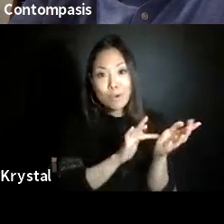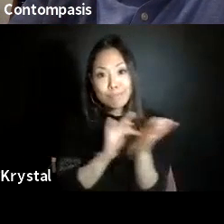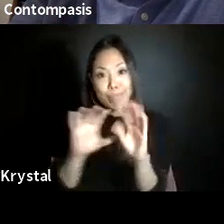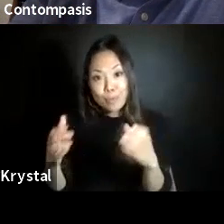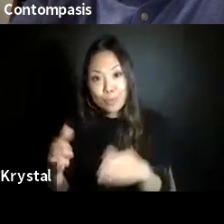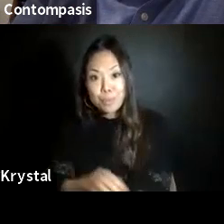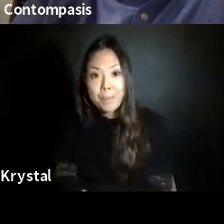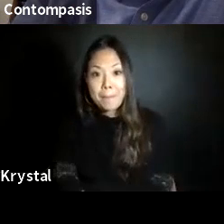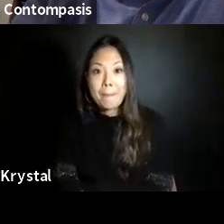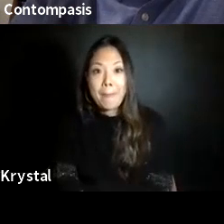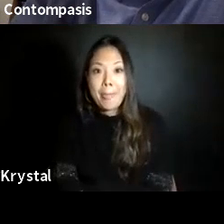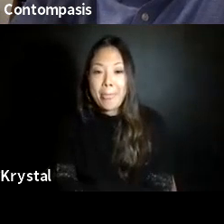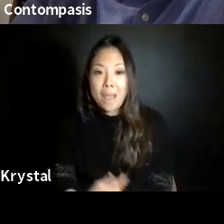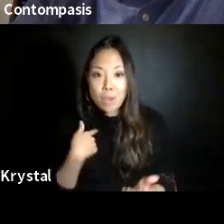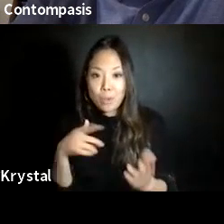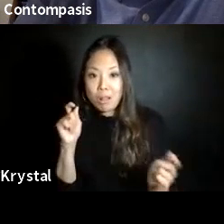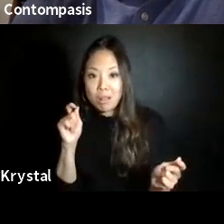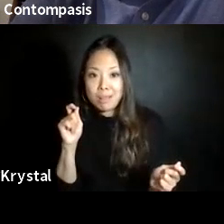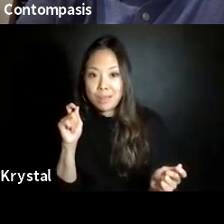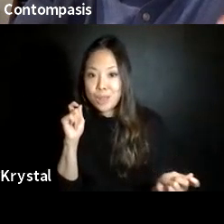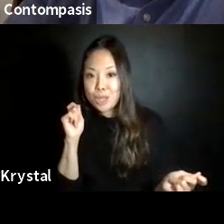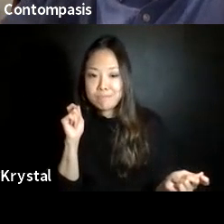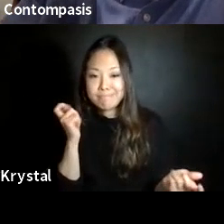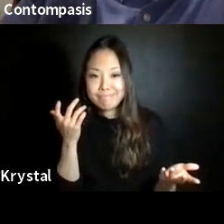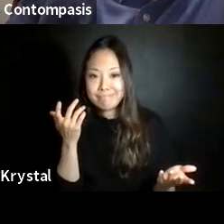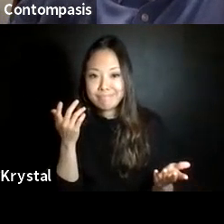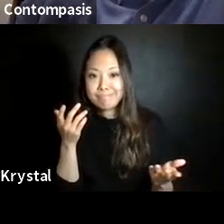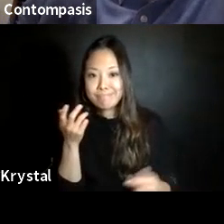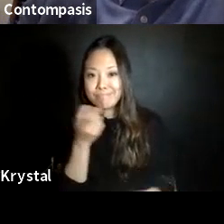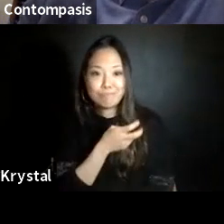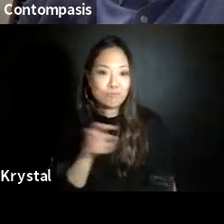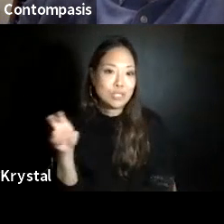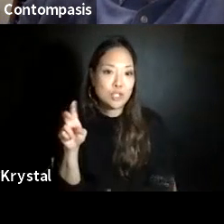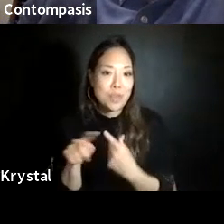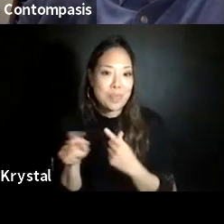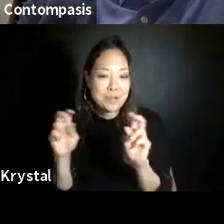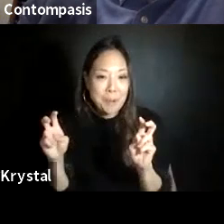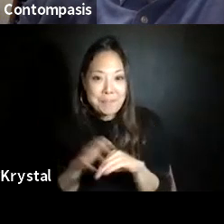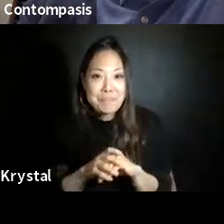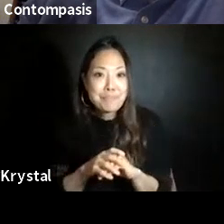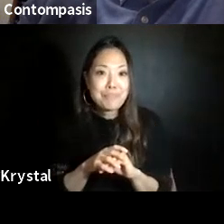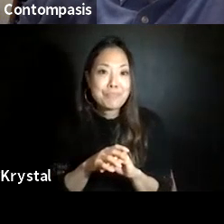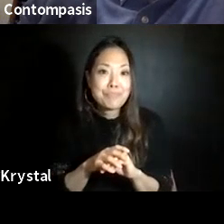I'm gonna switch it up. Do you have a